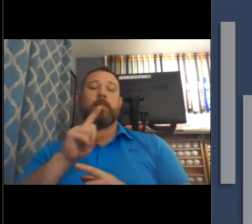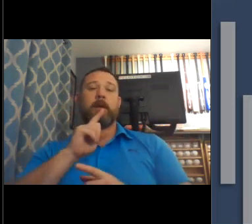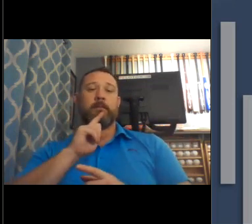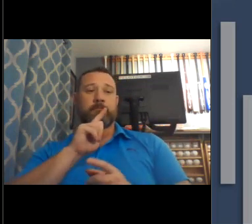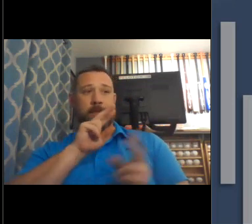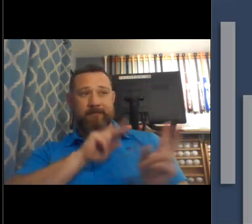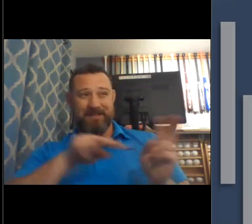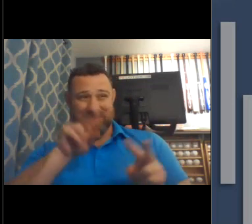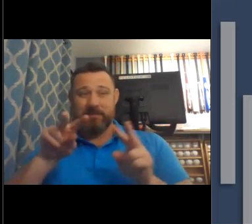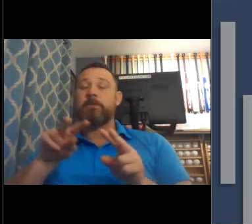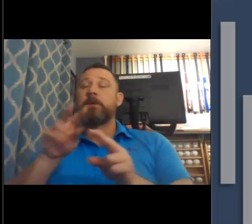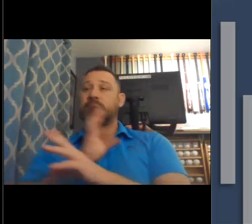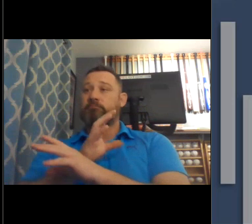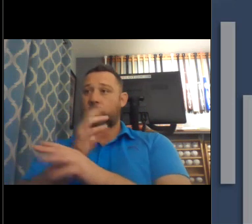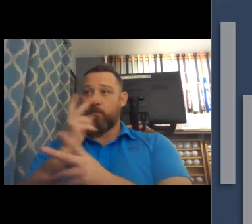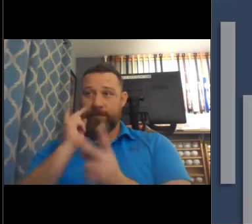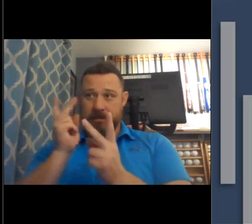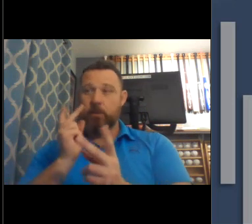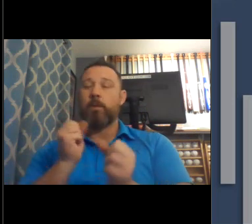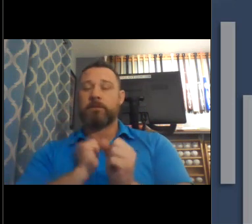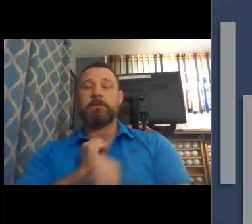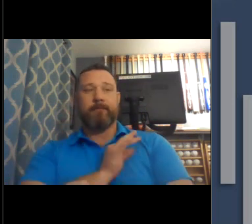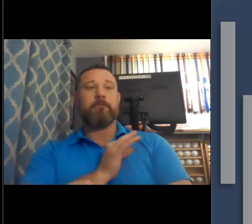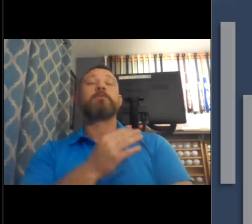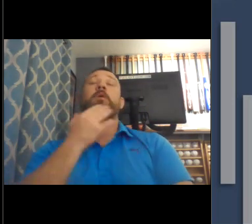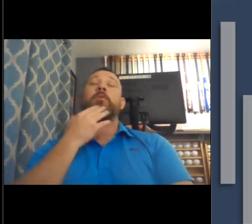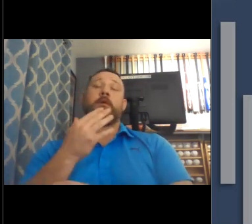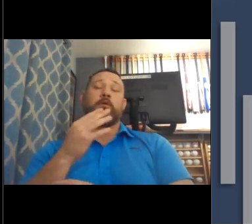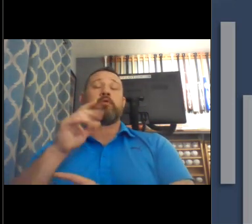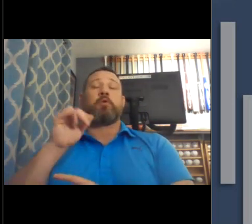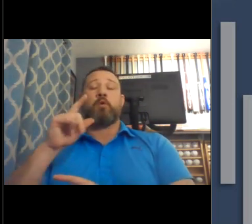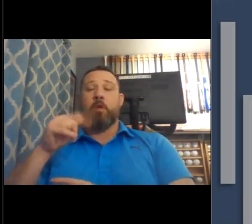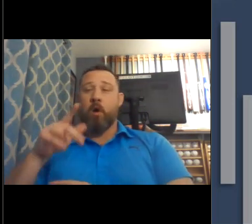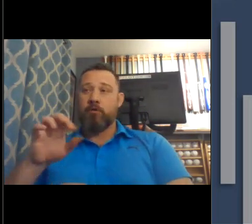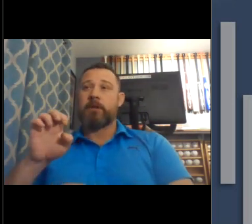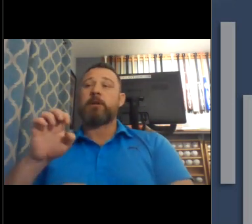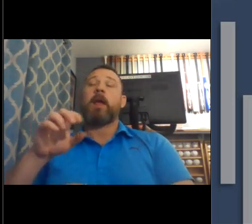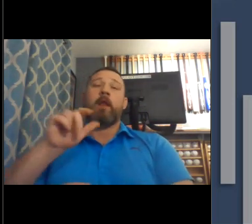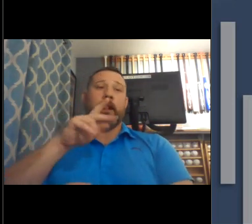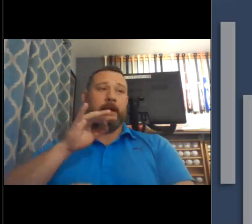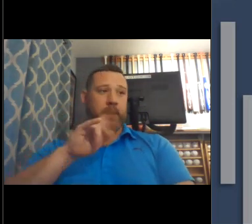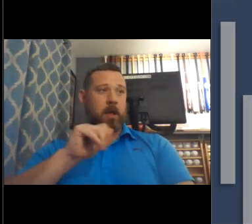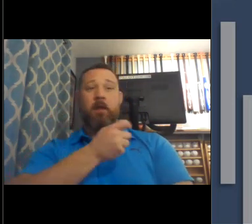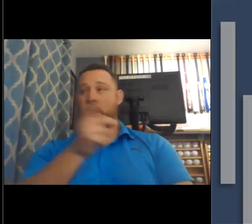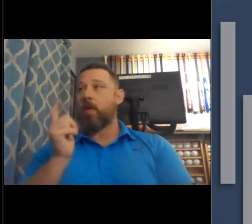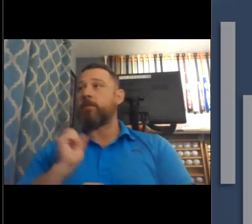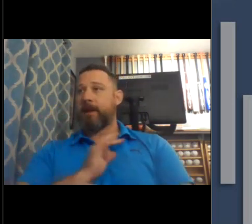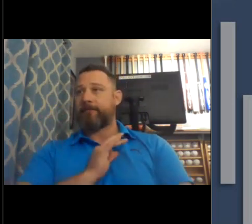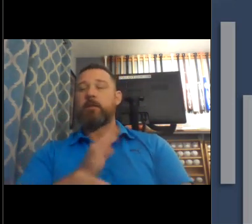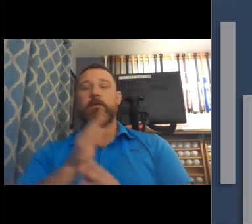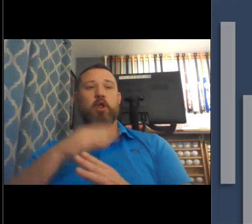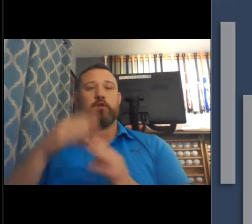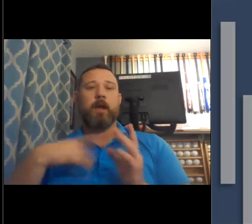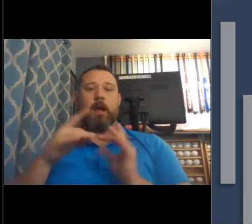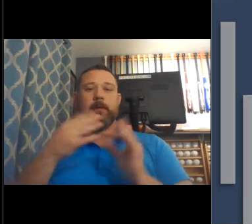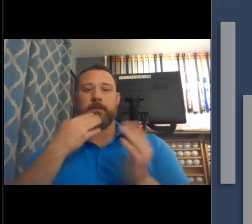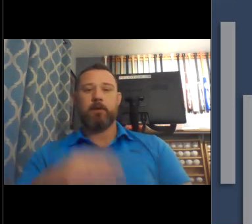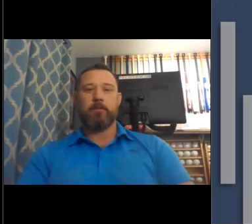with staff. So thank you to Lori, Beverly, and Alika, and the rest of staff. And that concludes my comments.